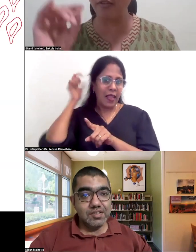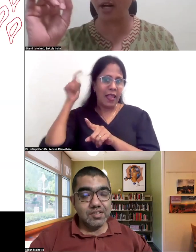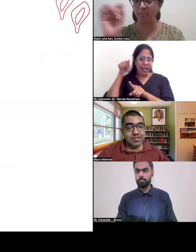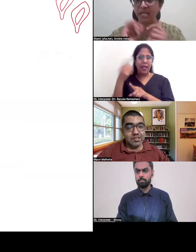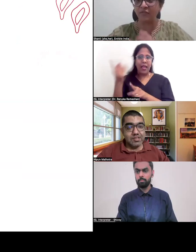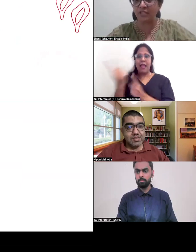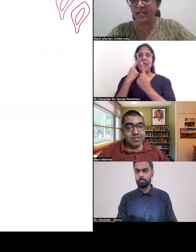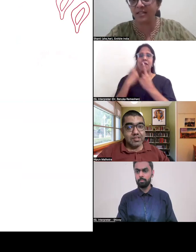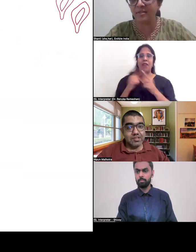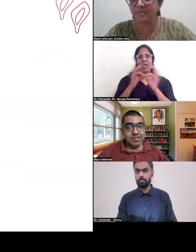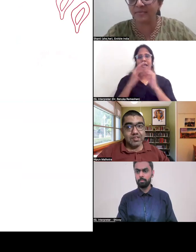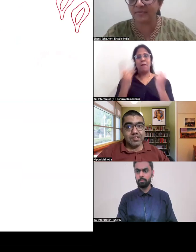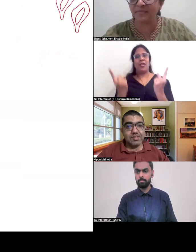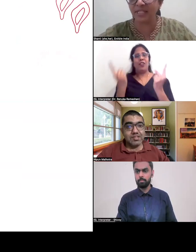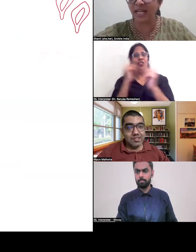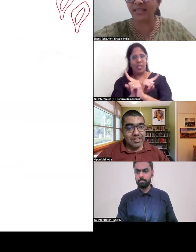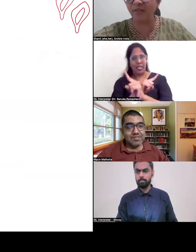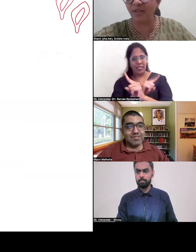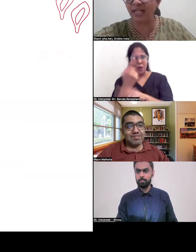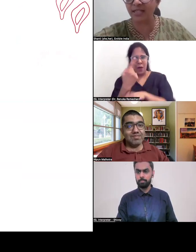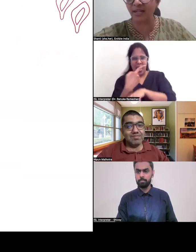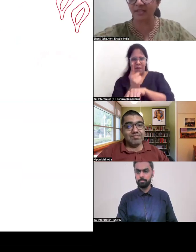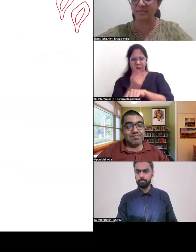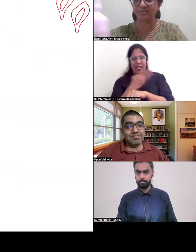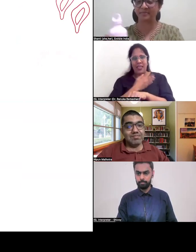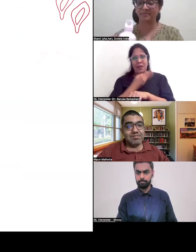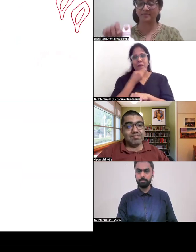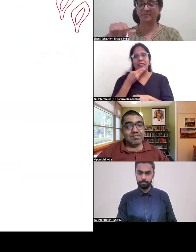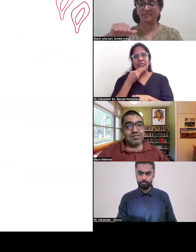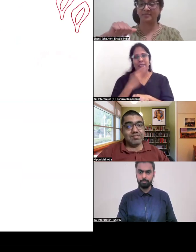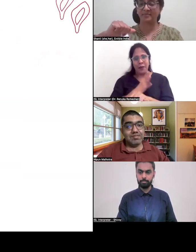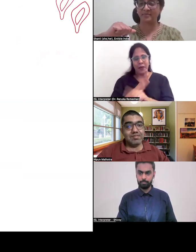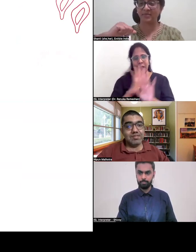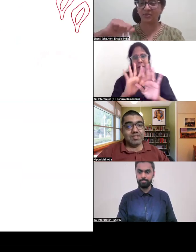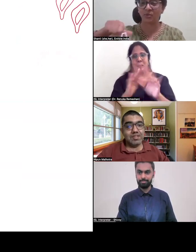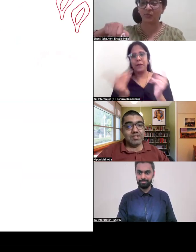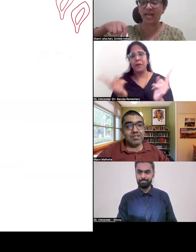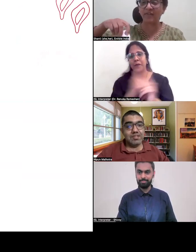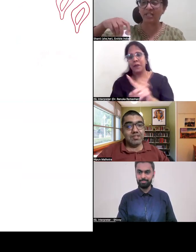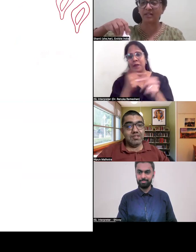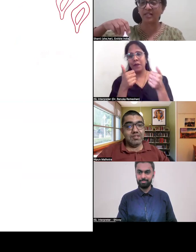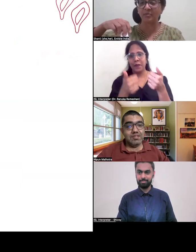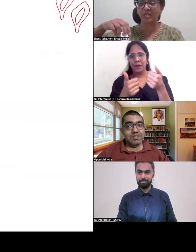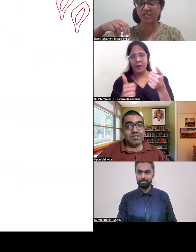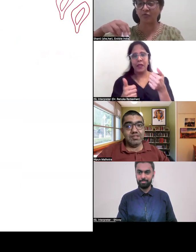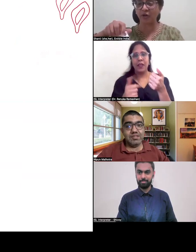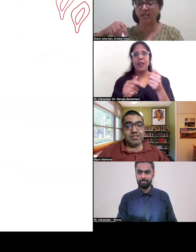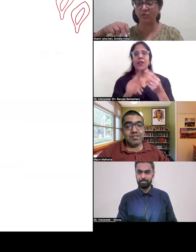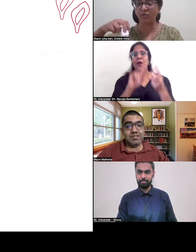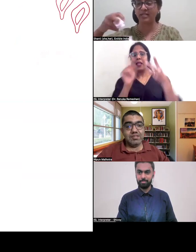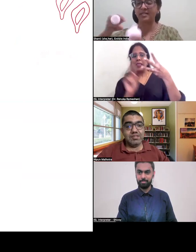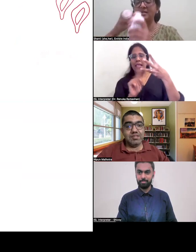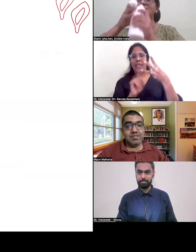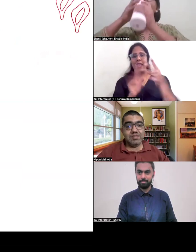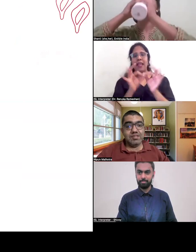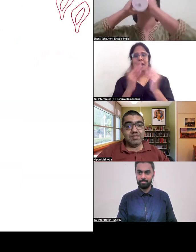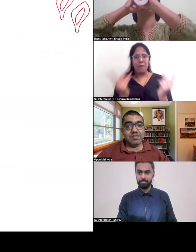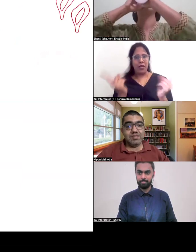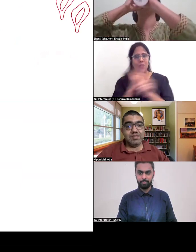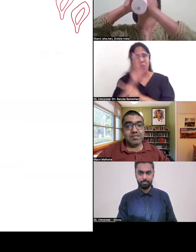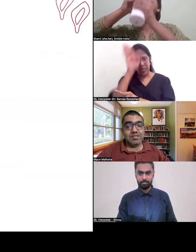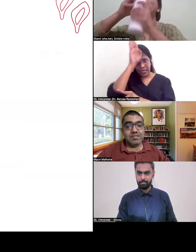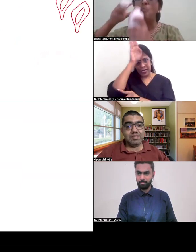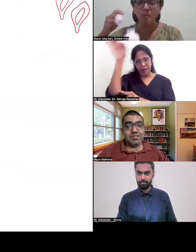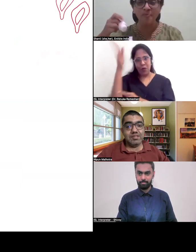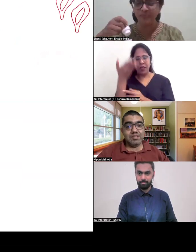So let's give a minute for that. Yep. And then we get started. So we'll have our third interpreter, Shiboy, to get started.